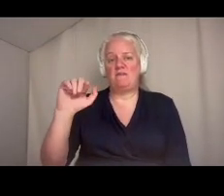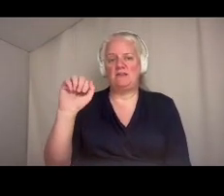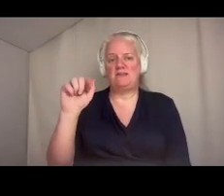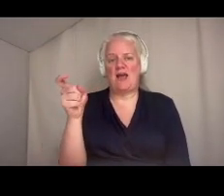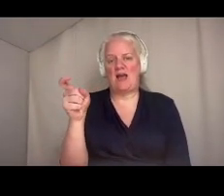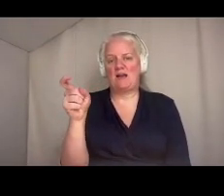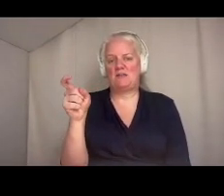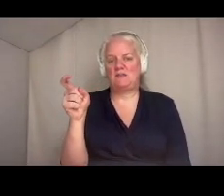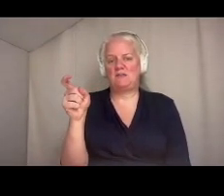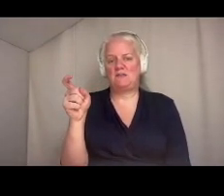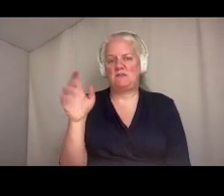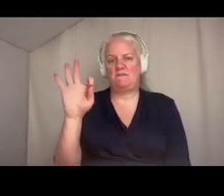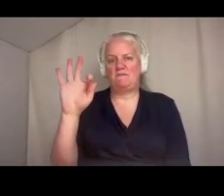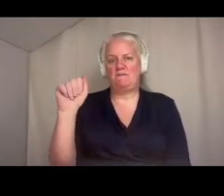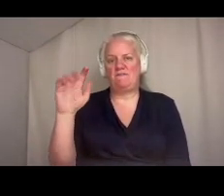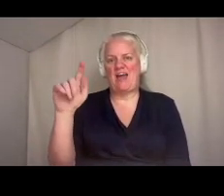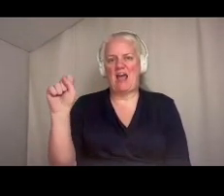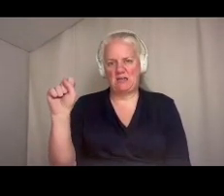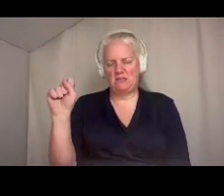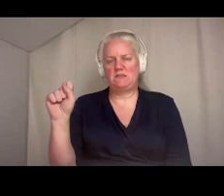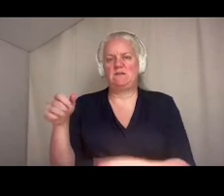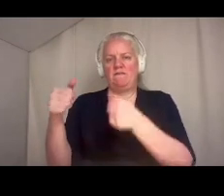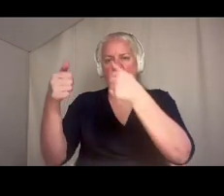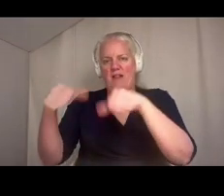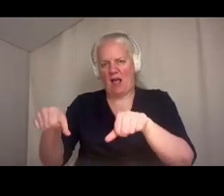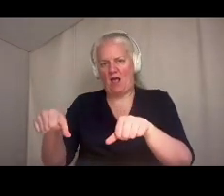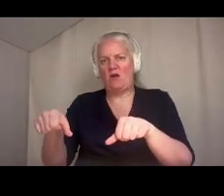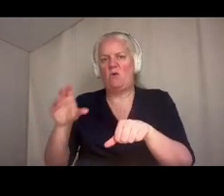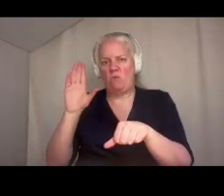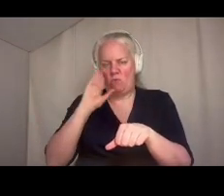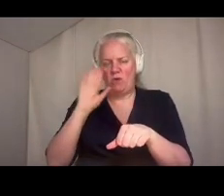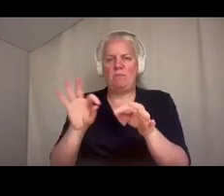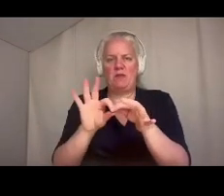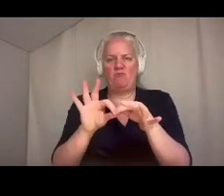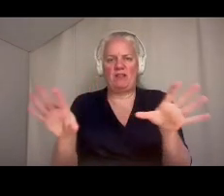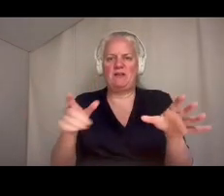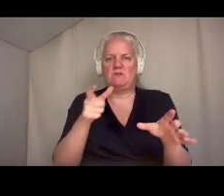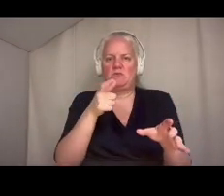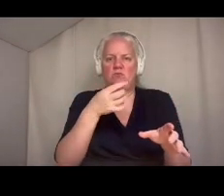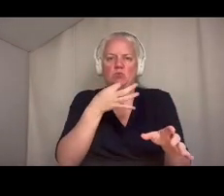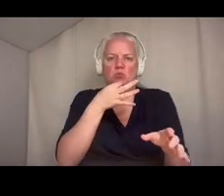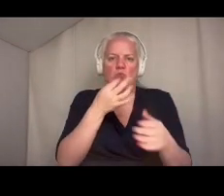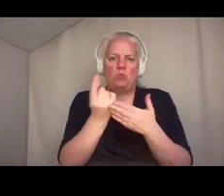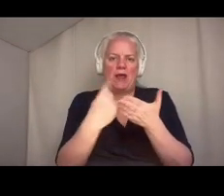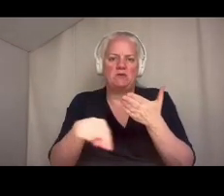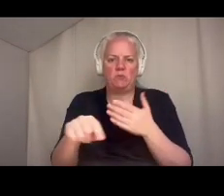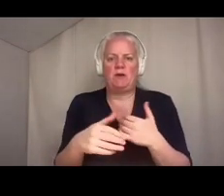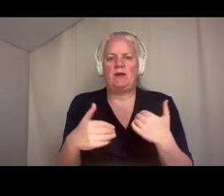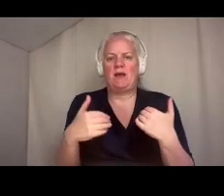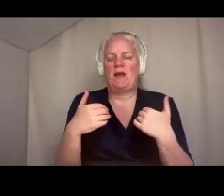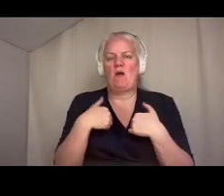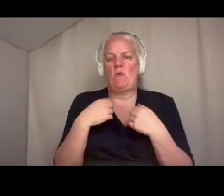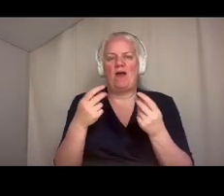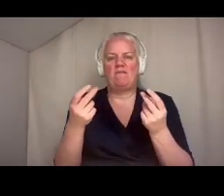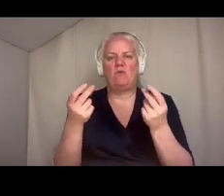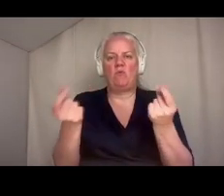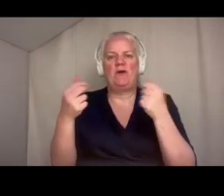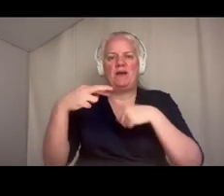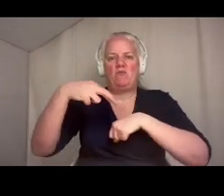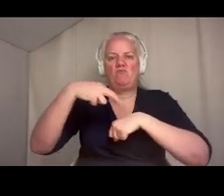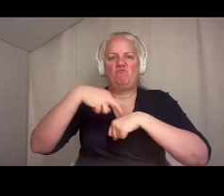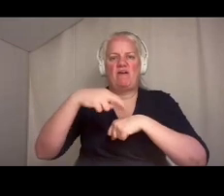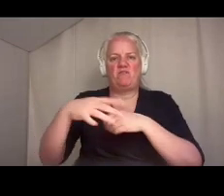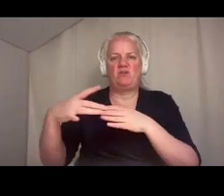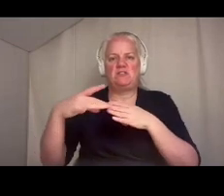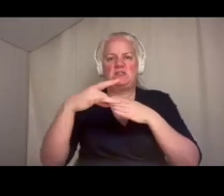be released within the next week. And we have an NDI quick reference guide on tax time tips that we will